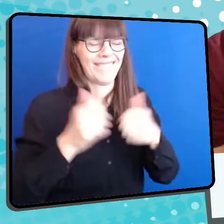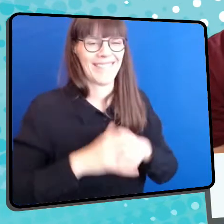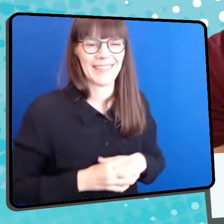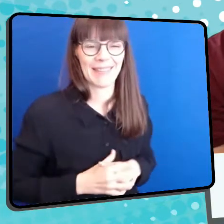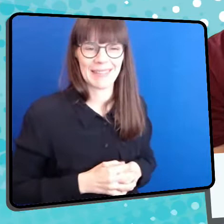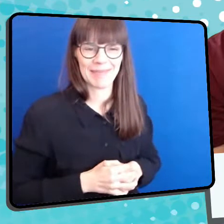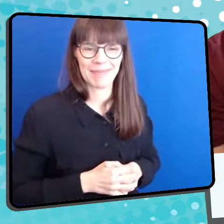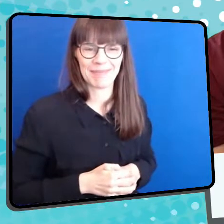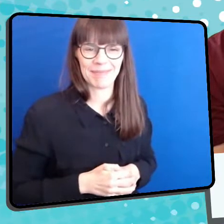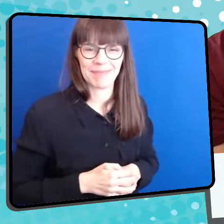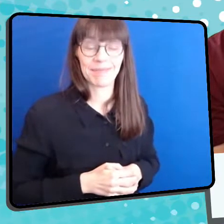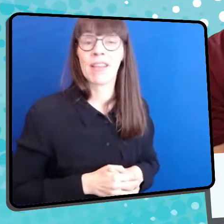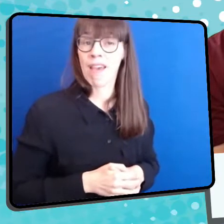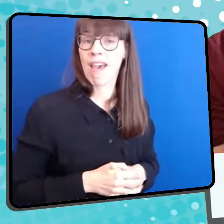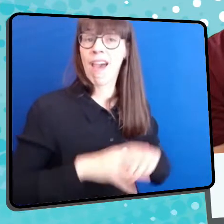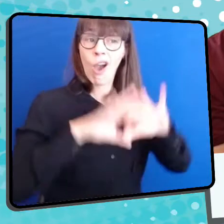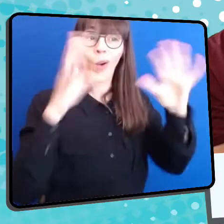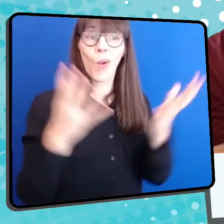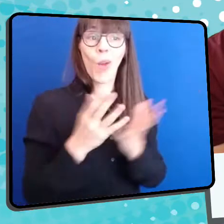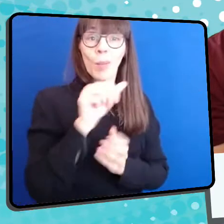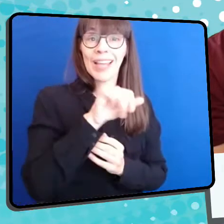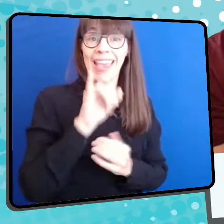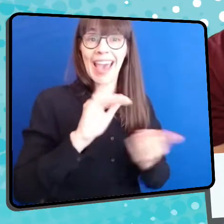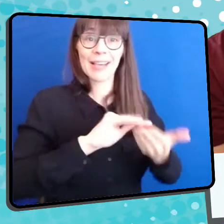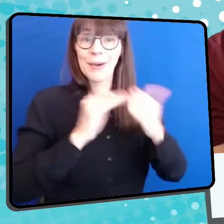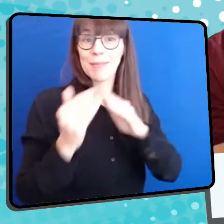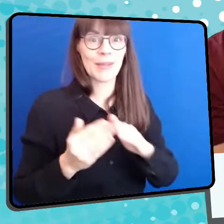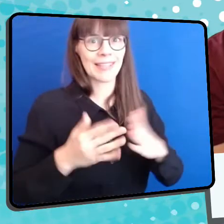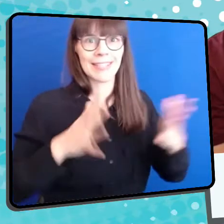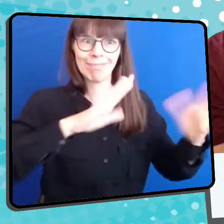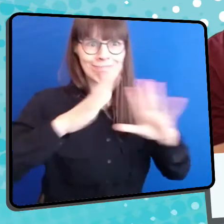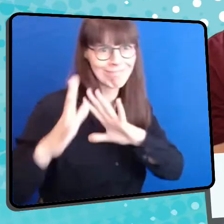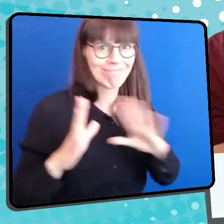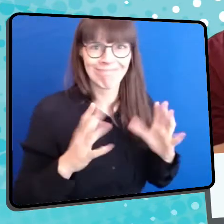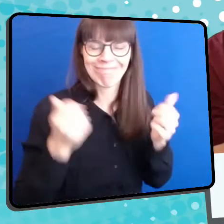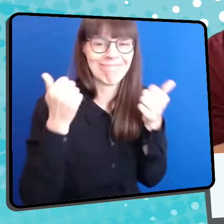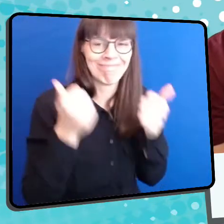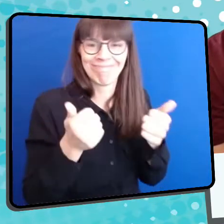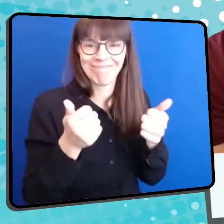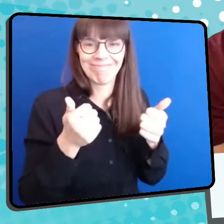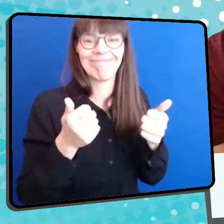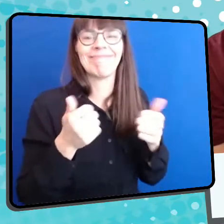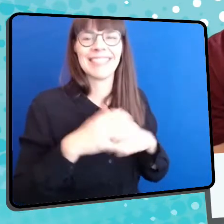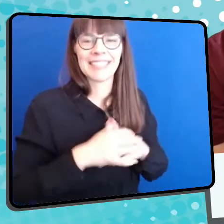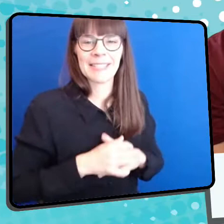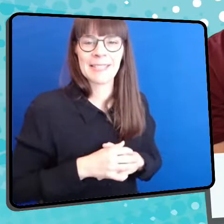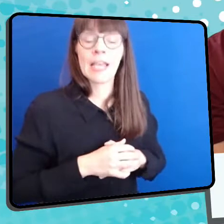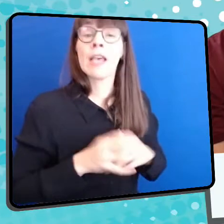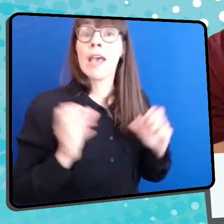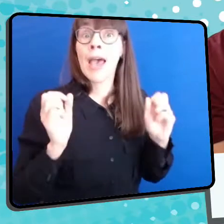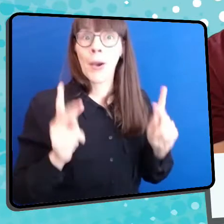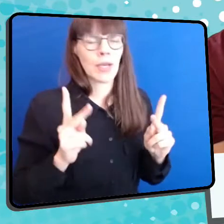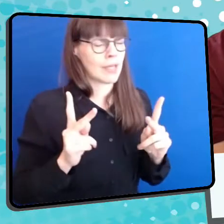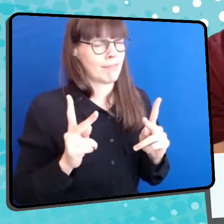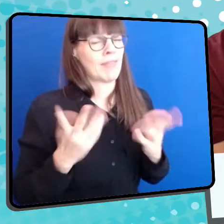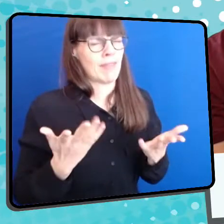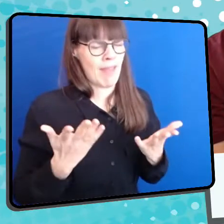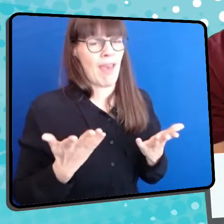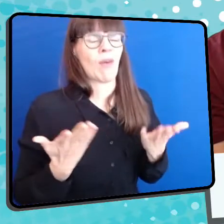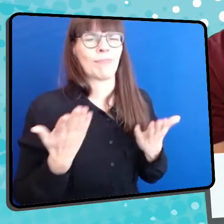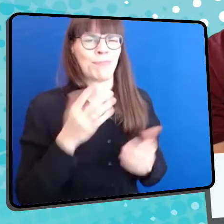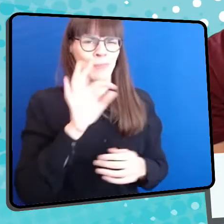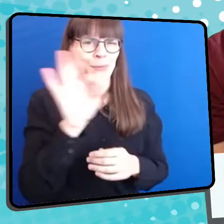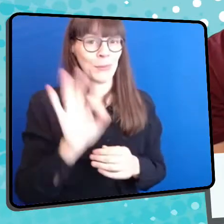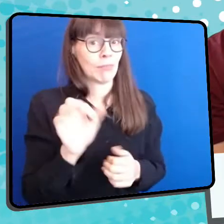Nice. Global AI community, a little shout out there. We love that. Sorry, just scanning down on my questions here. Okay, last question. You've done great.